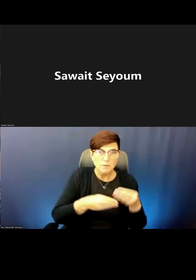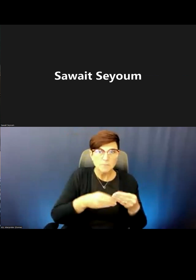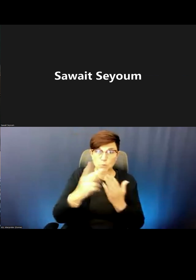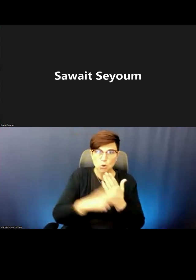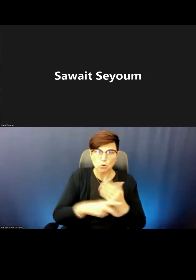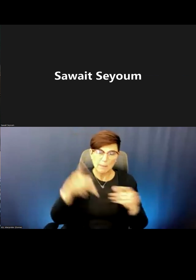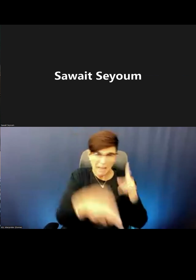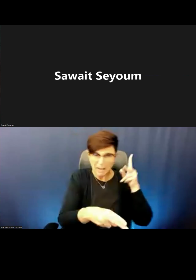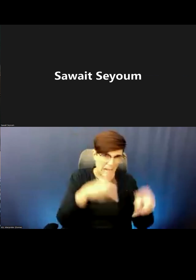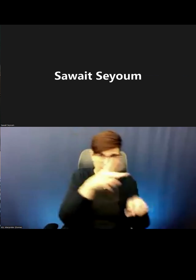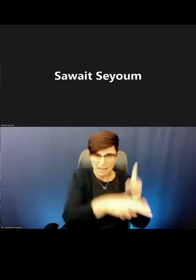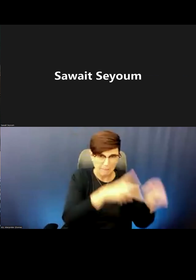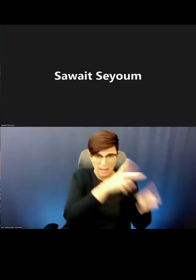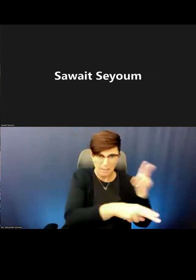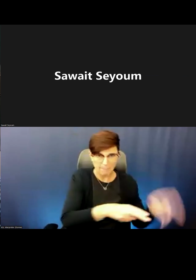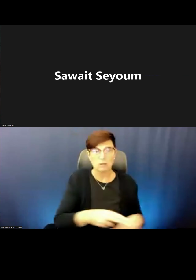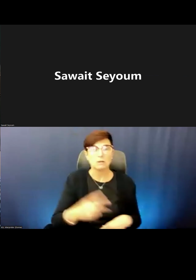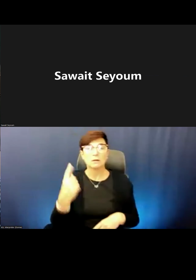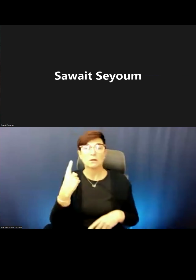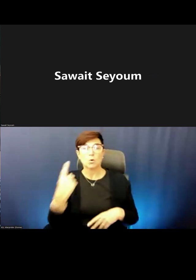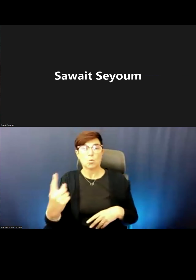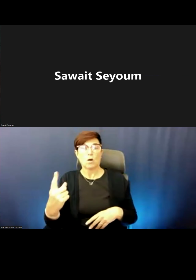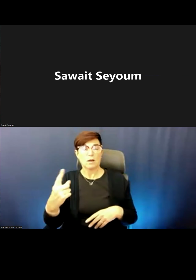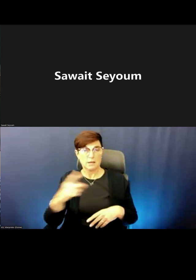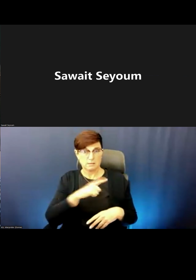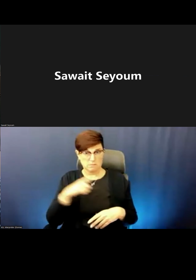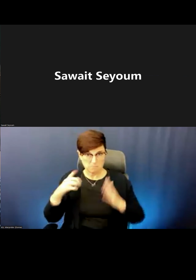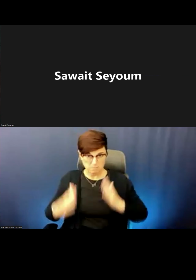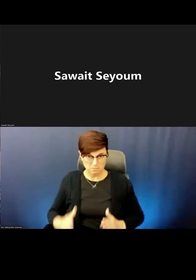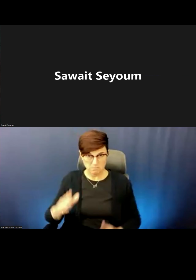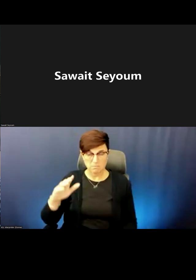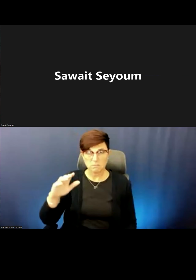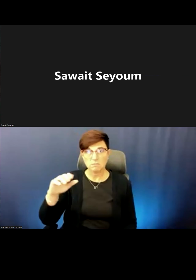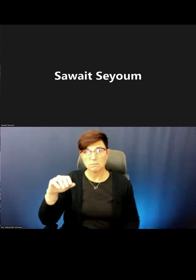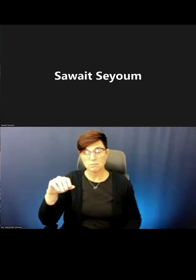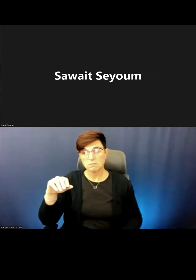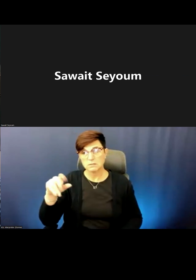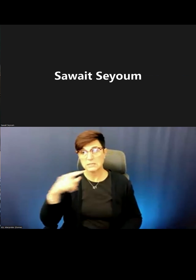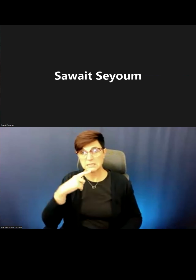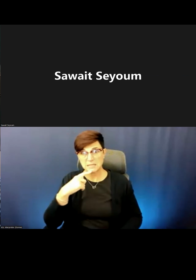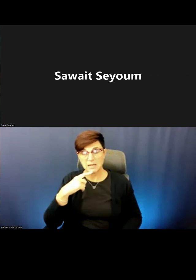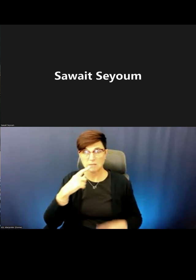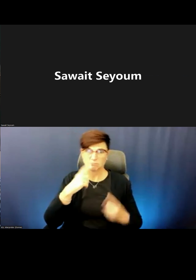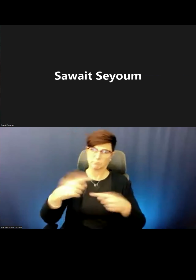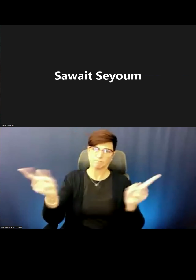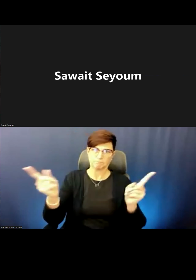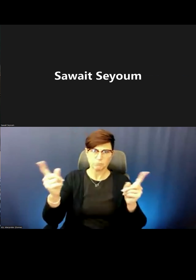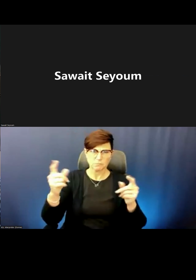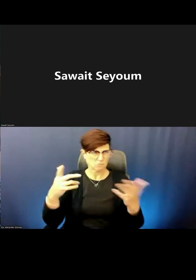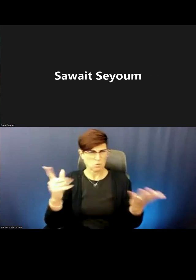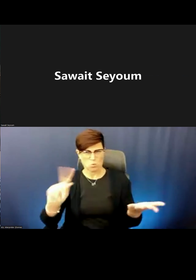and Assemblymember Phil Ting said advocacy for older adults and people with disabilities is not even in the top 10